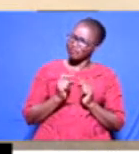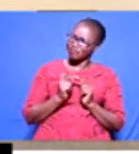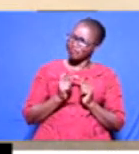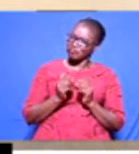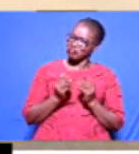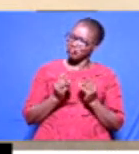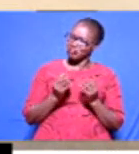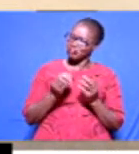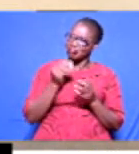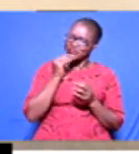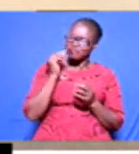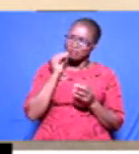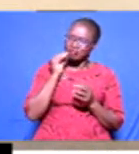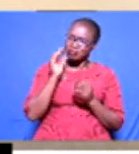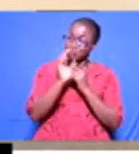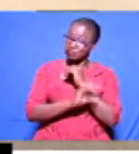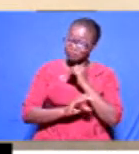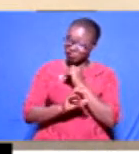homes in this country.